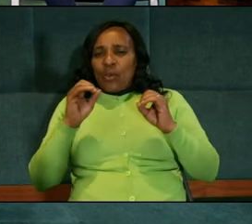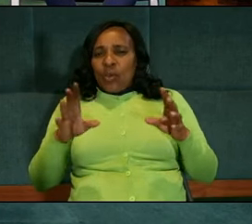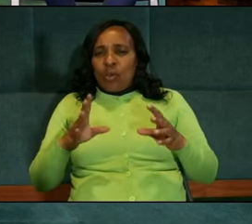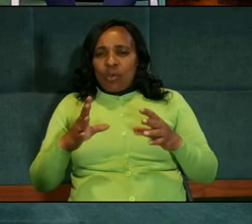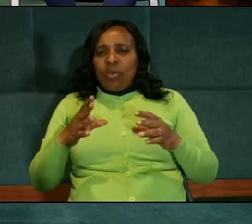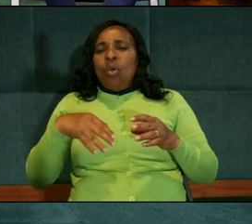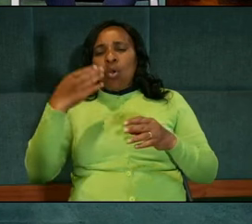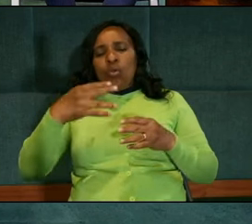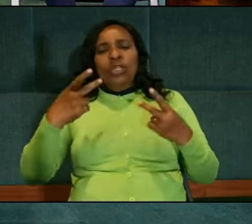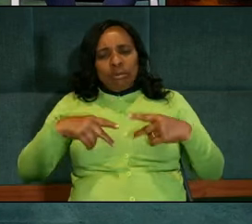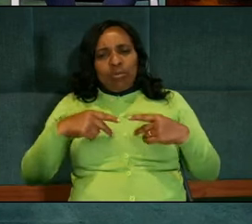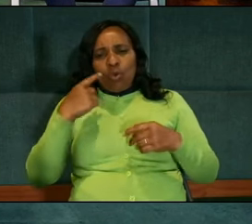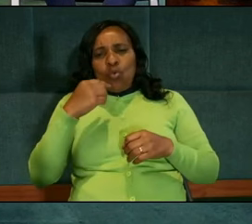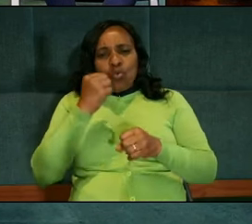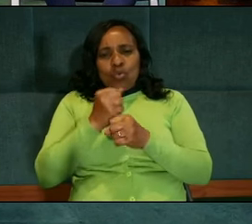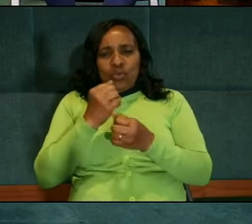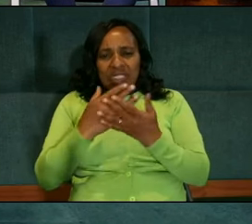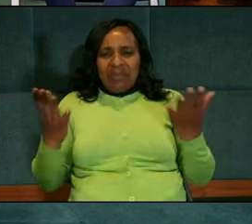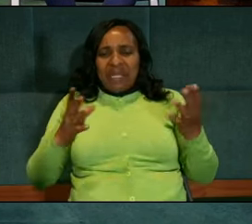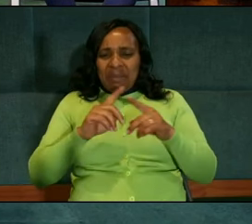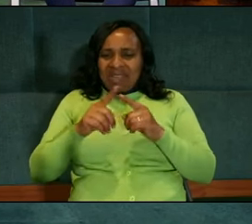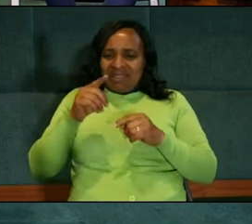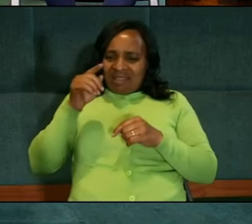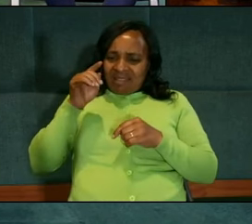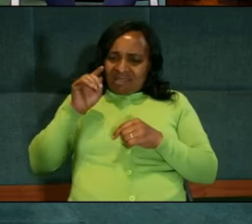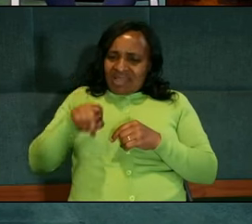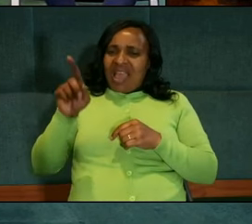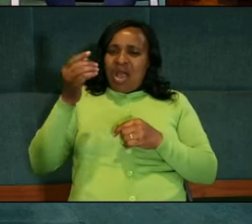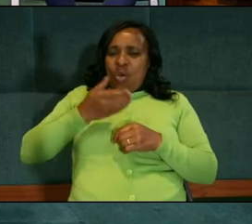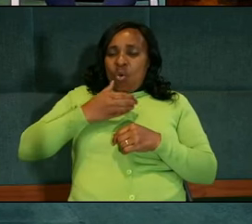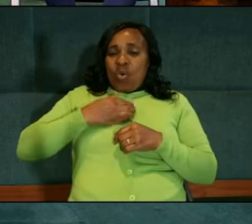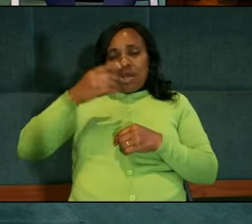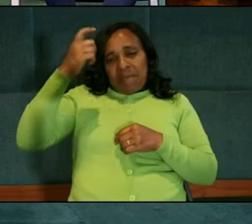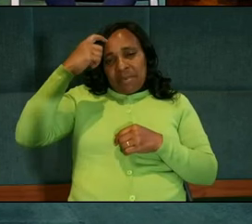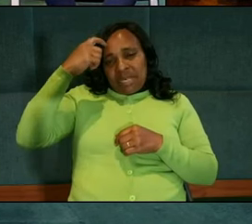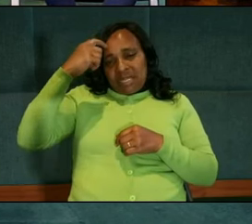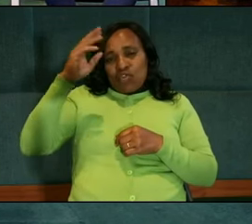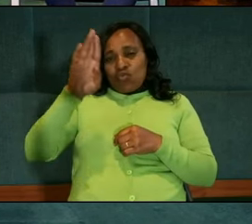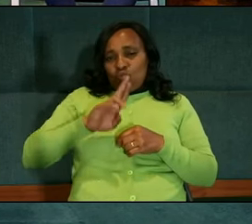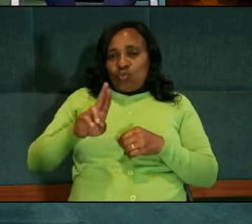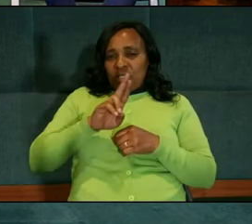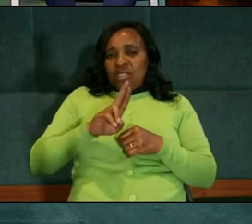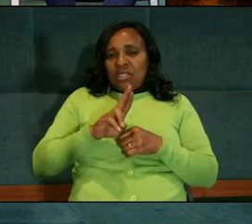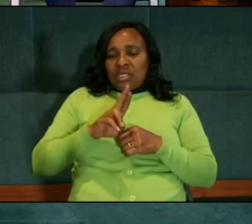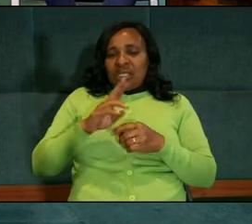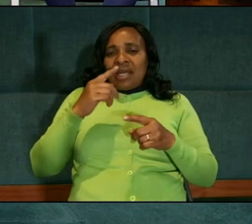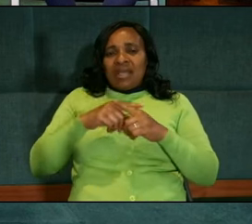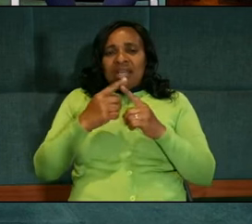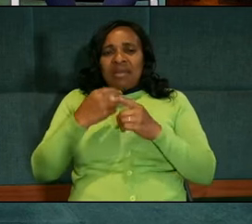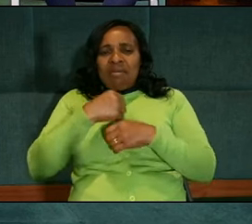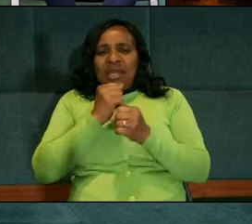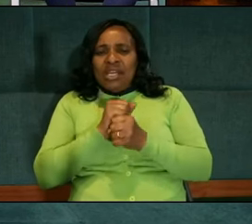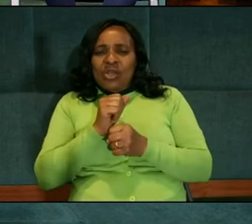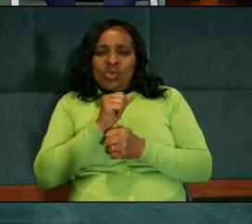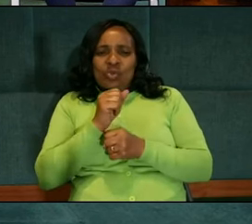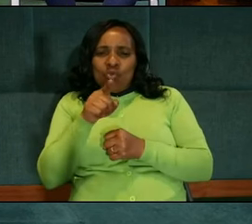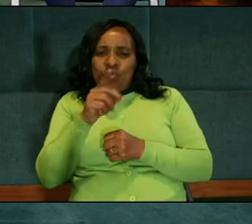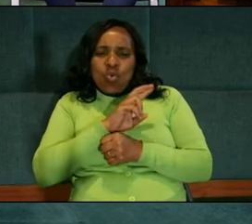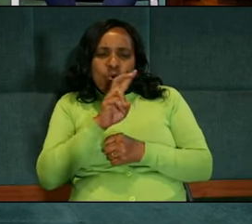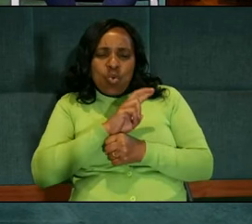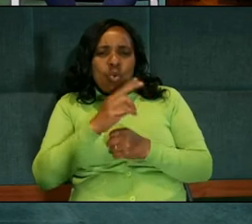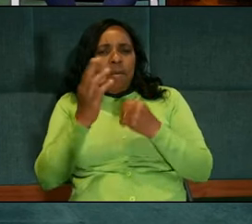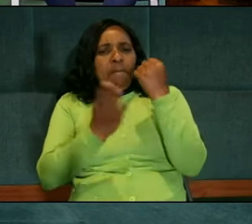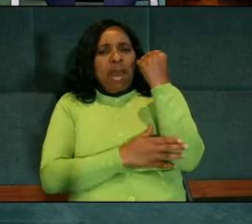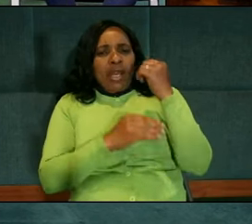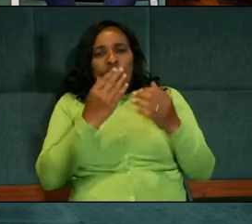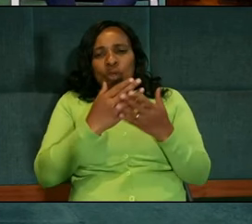doing something, but they're just lying on their abilities and they are making you look like you're bad for